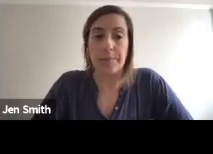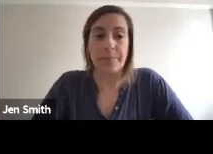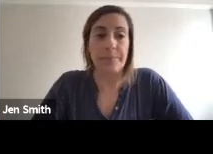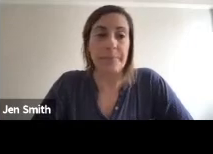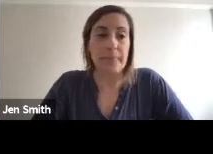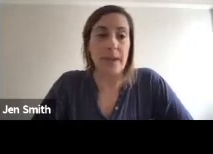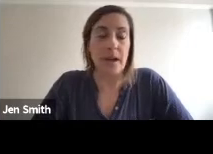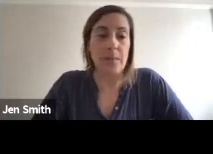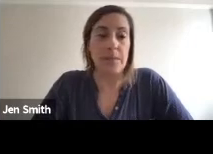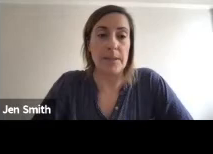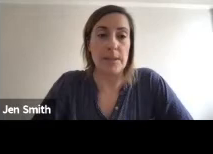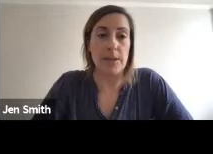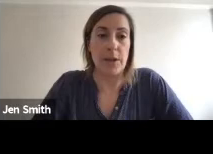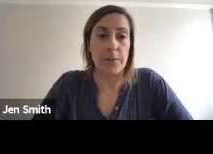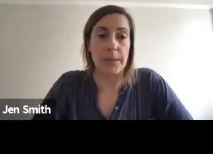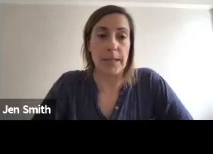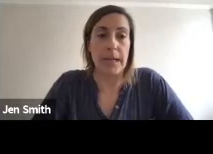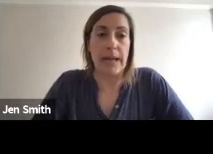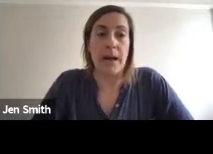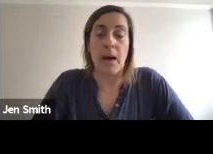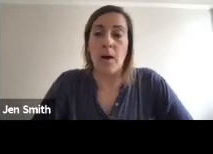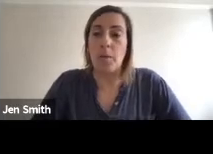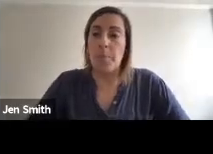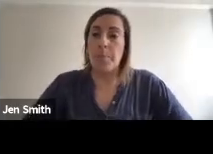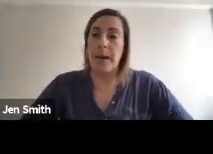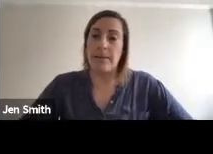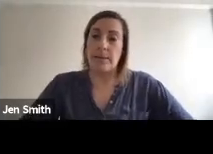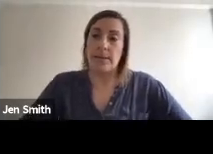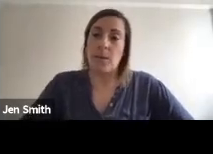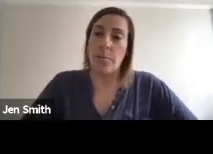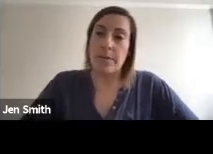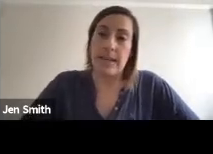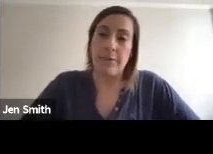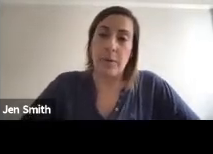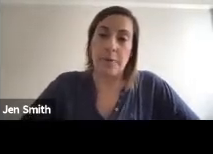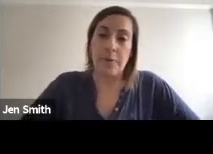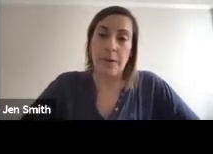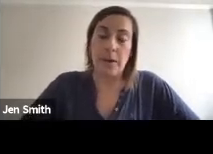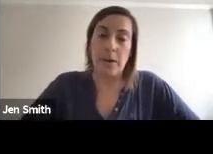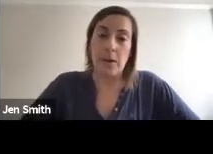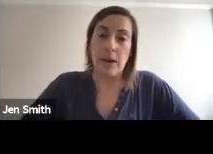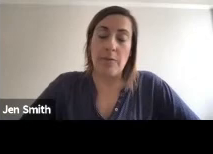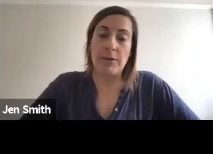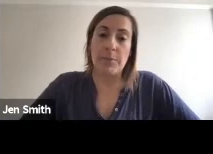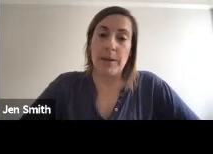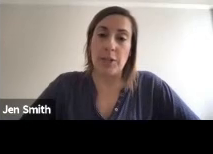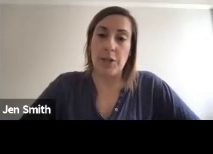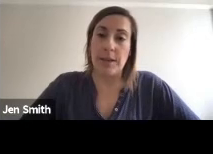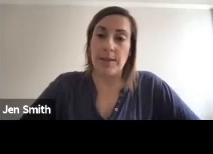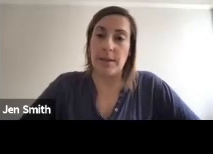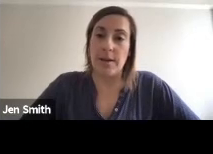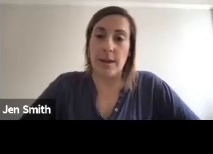forth. So our background as a cooperative, we've around